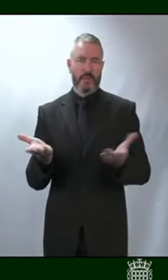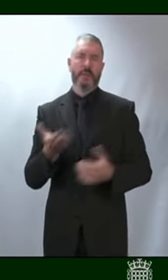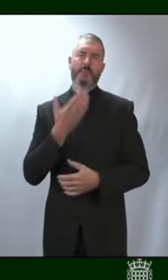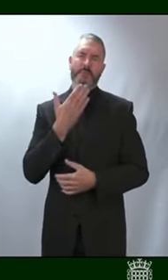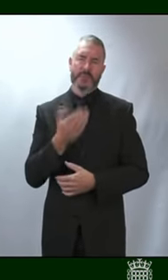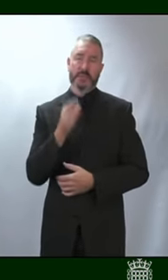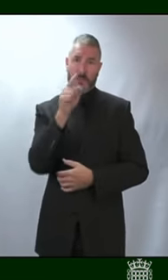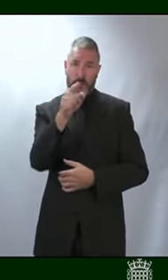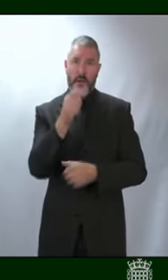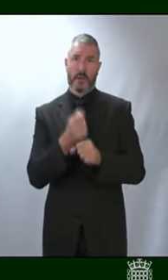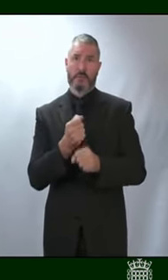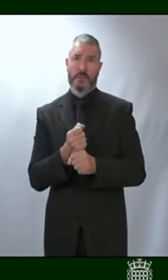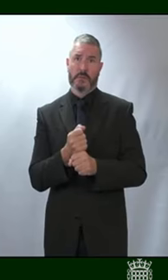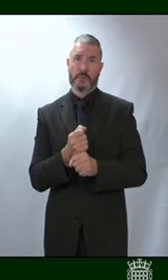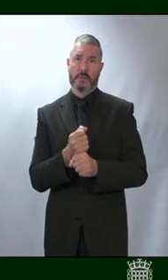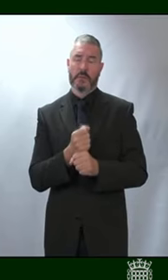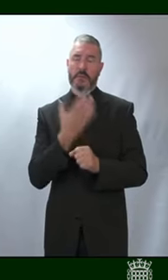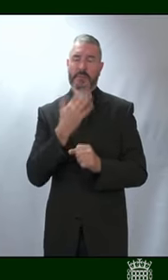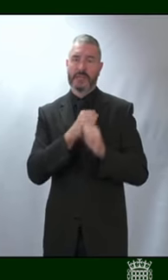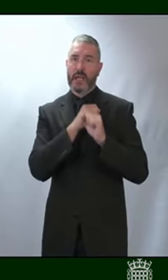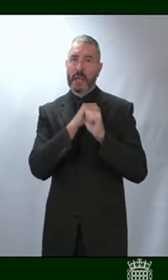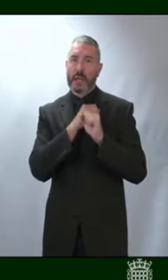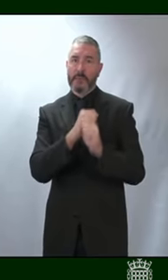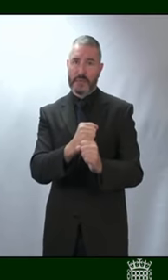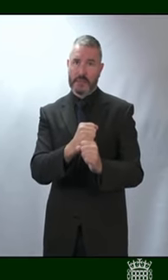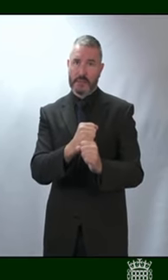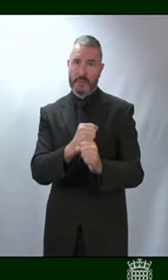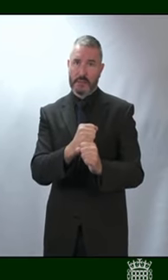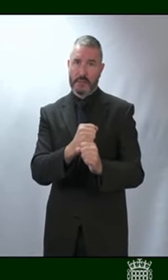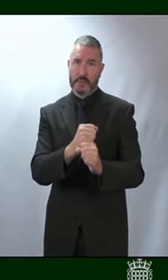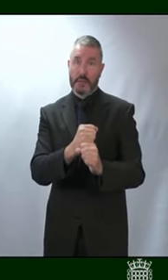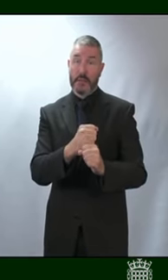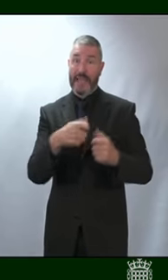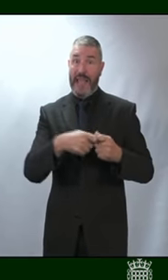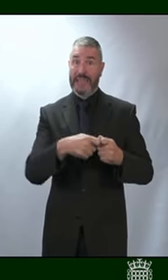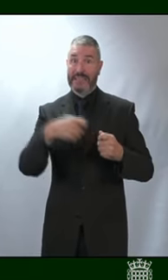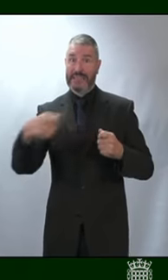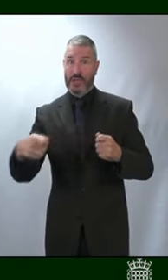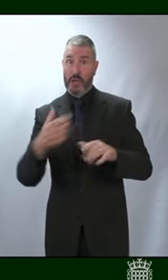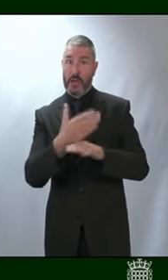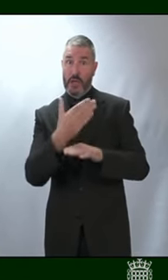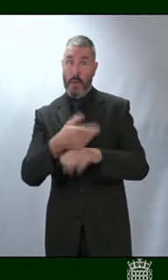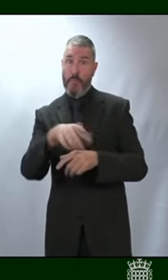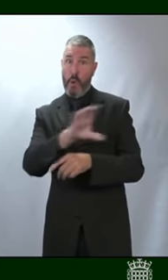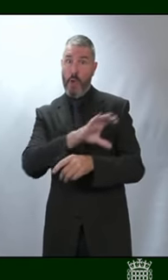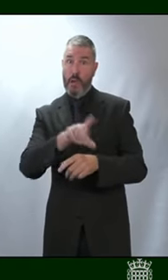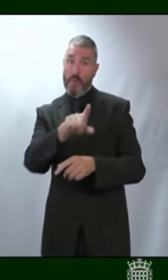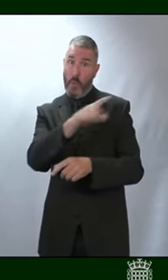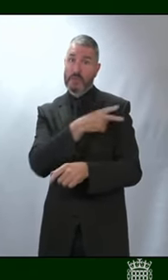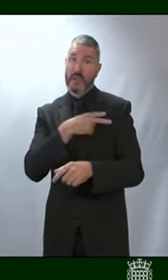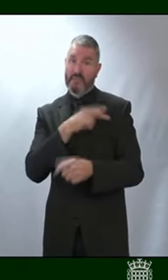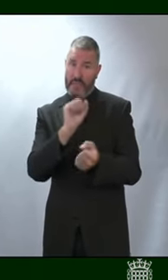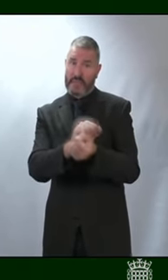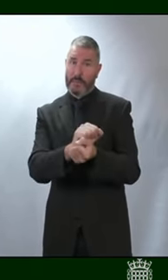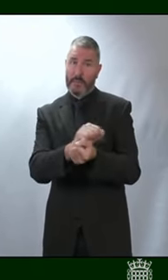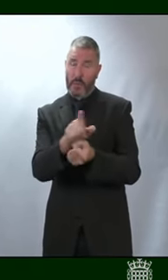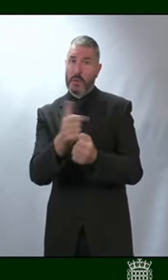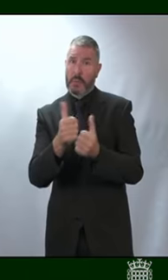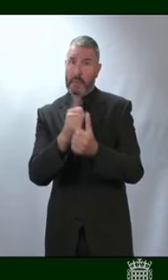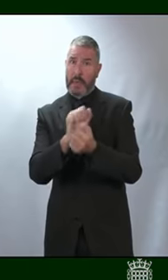commitment to, first of all, retaining continued support for employment, giving resources to